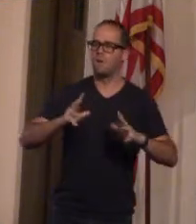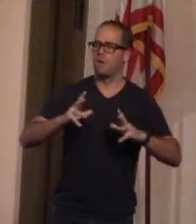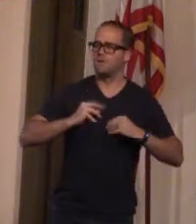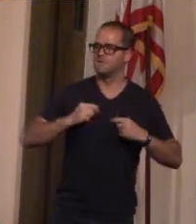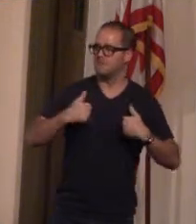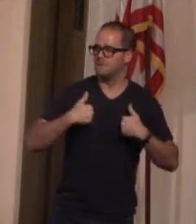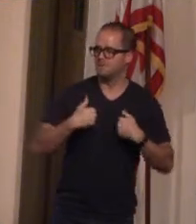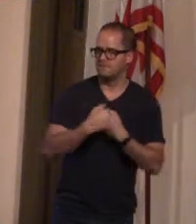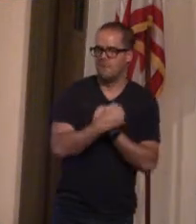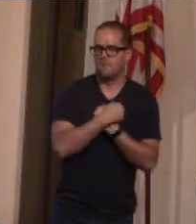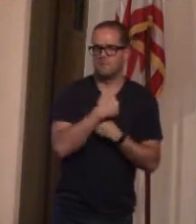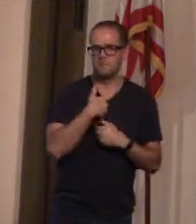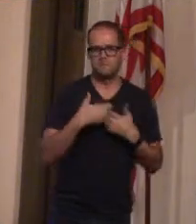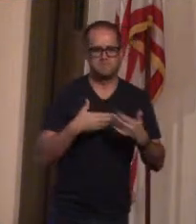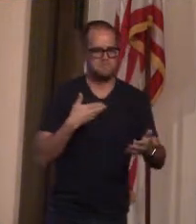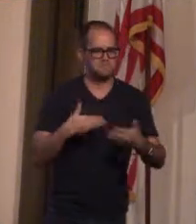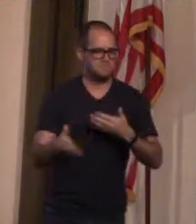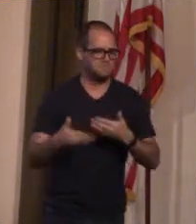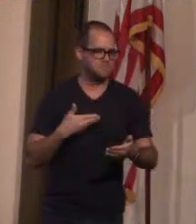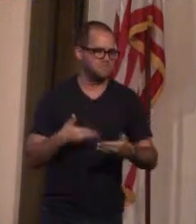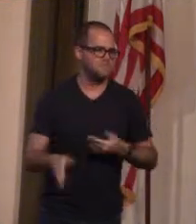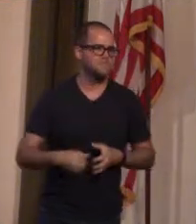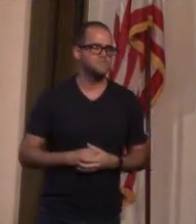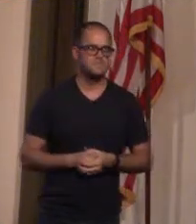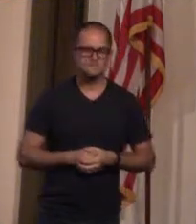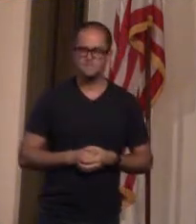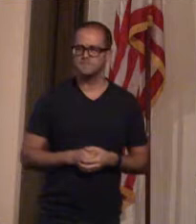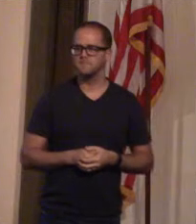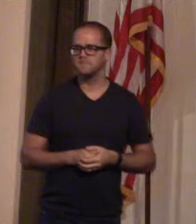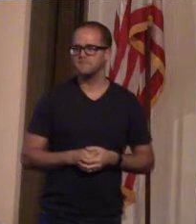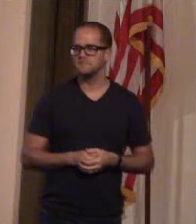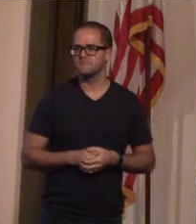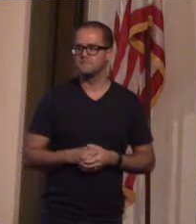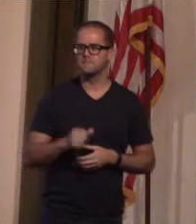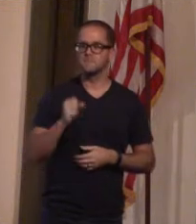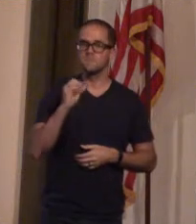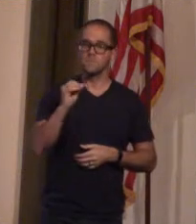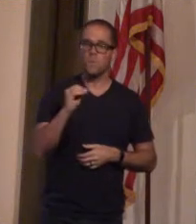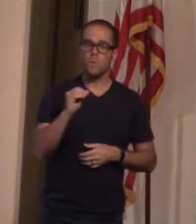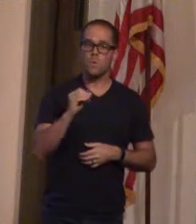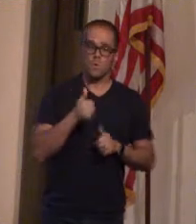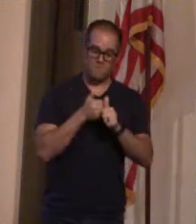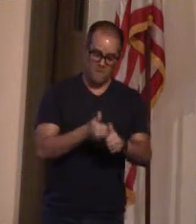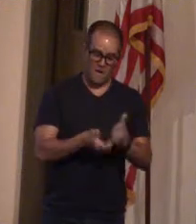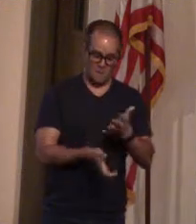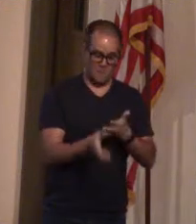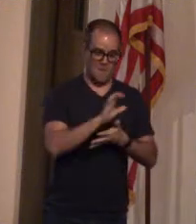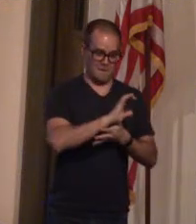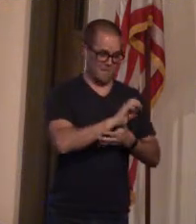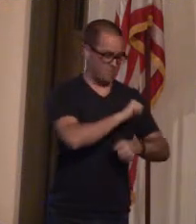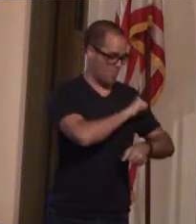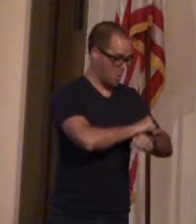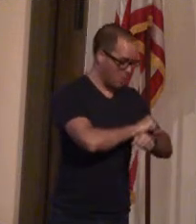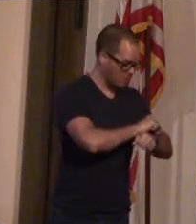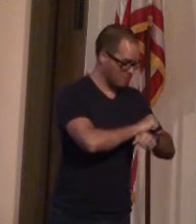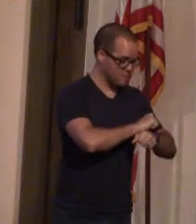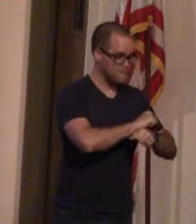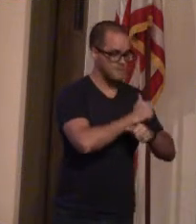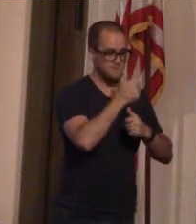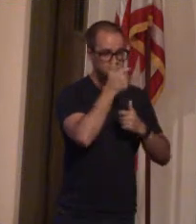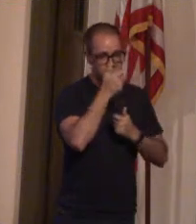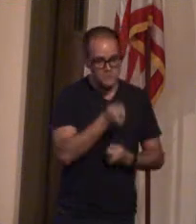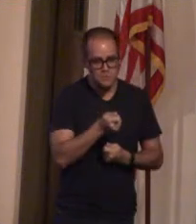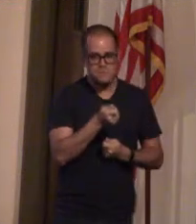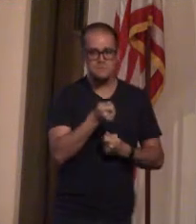and supported, and where I can share and I can make mistakes, and you'll still love me. You'll still accept